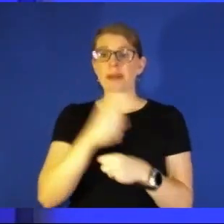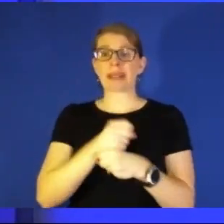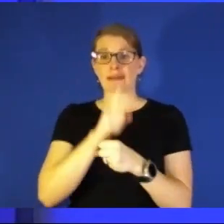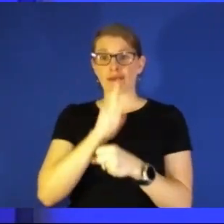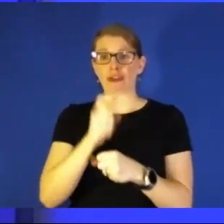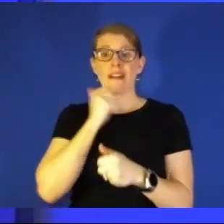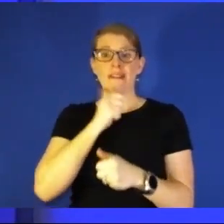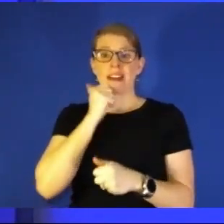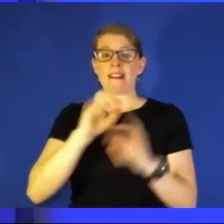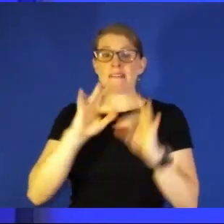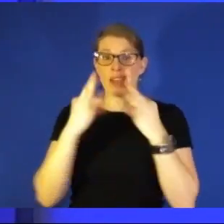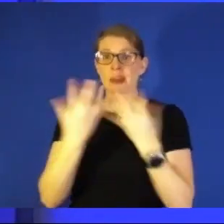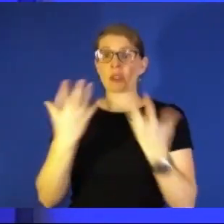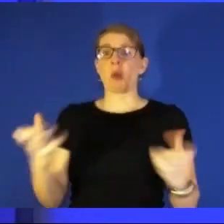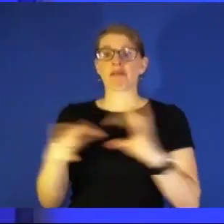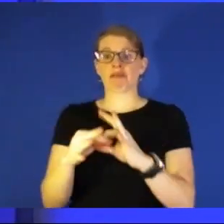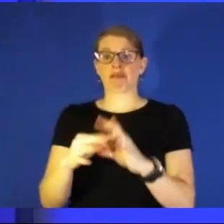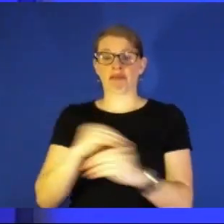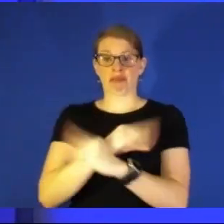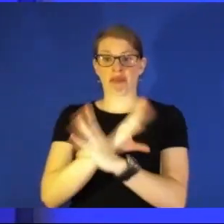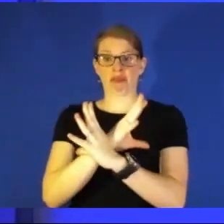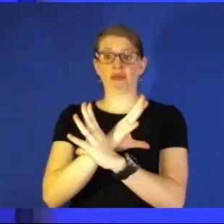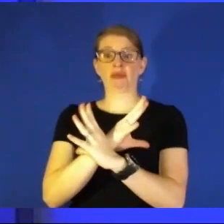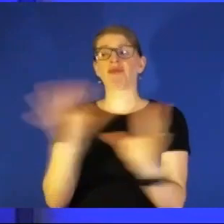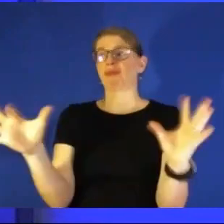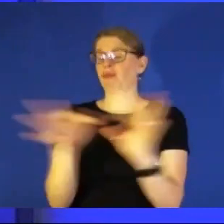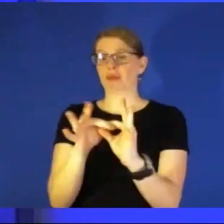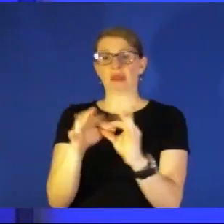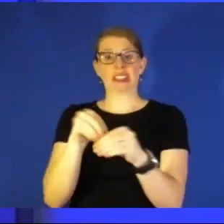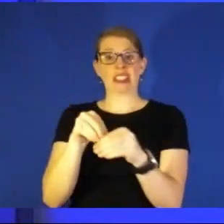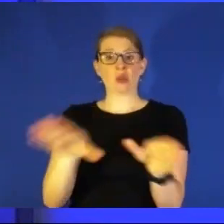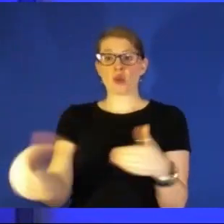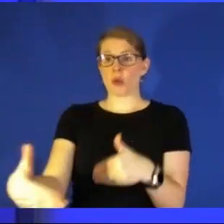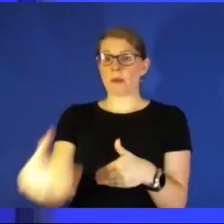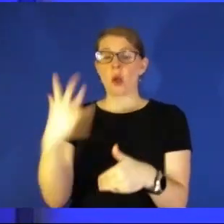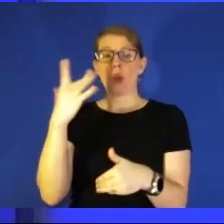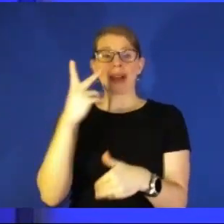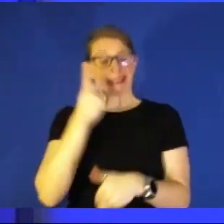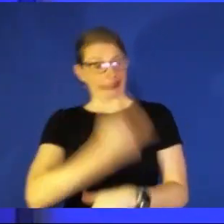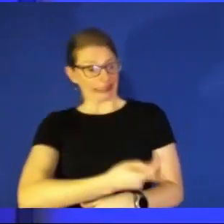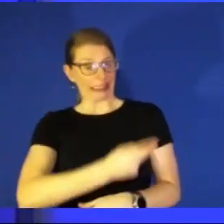families wanted to be connected that we were connected in the room so they could see their patient.